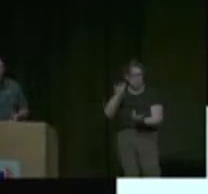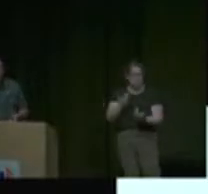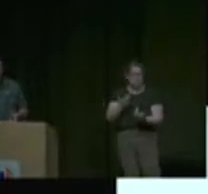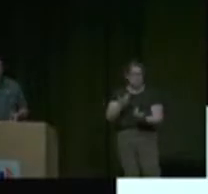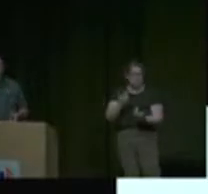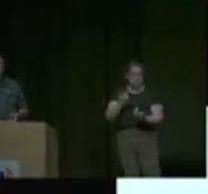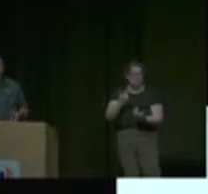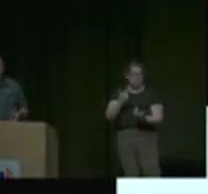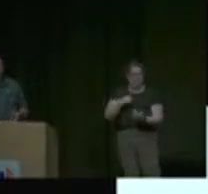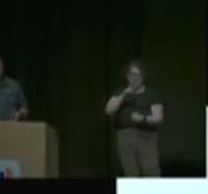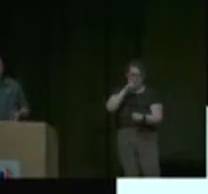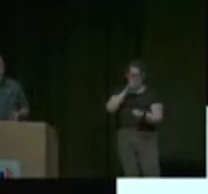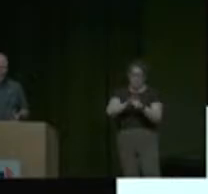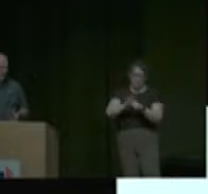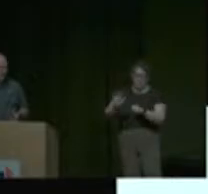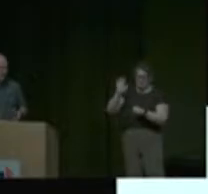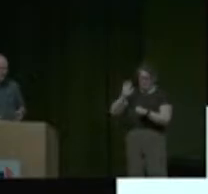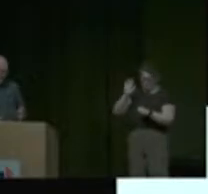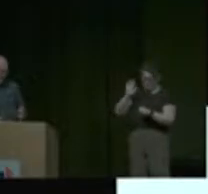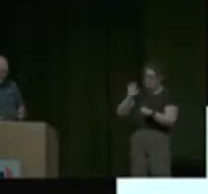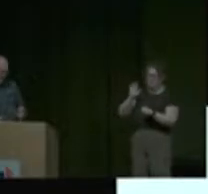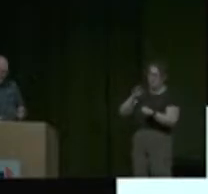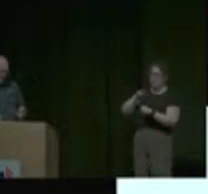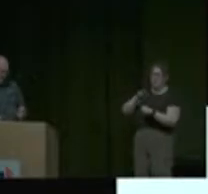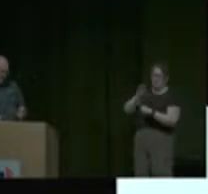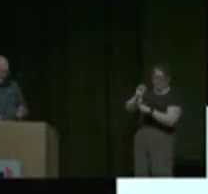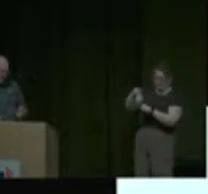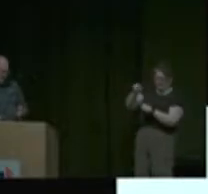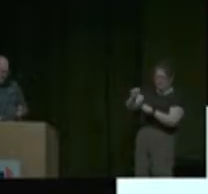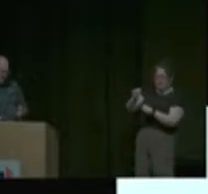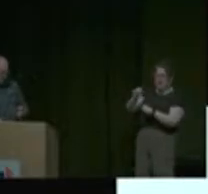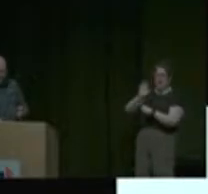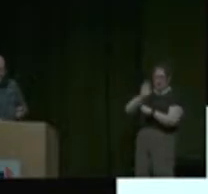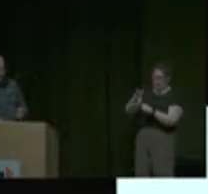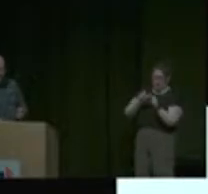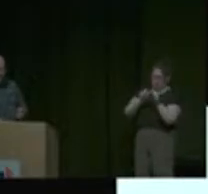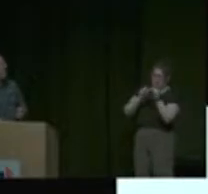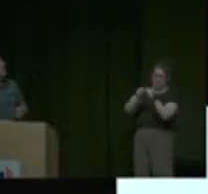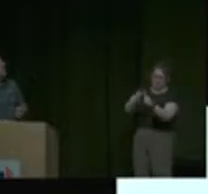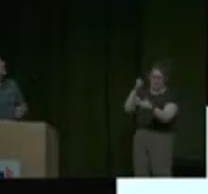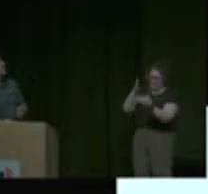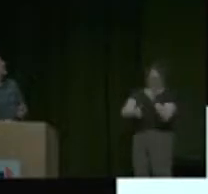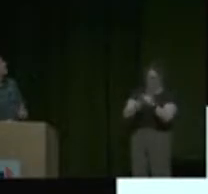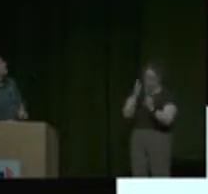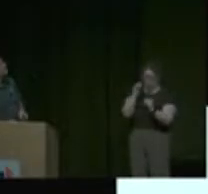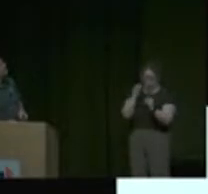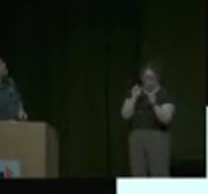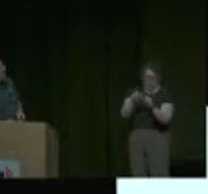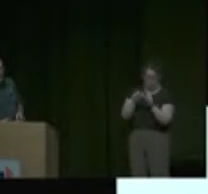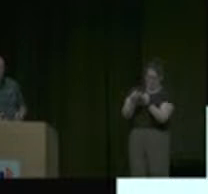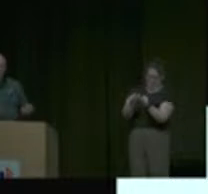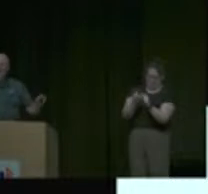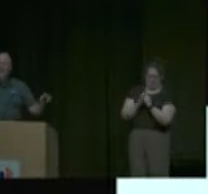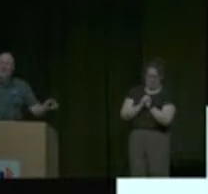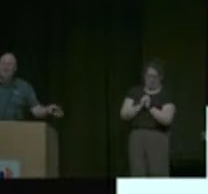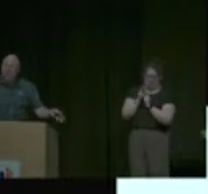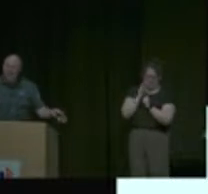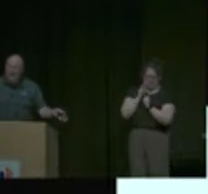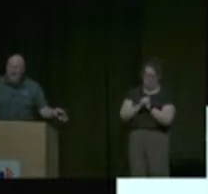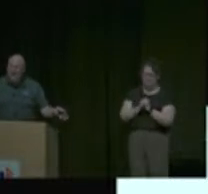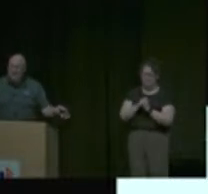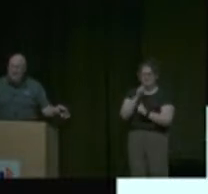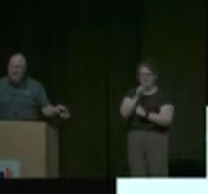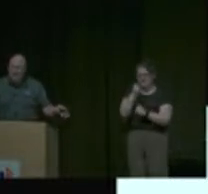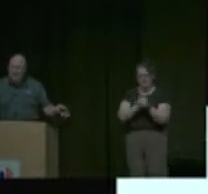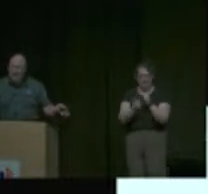promised a long time ago to US EPA I would see this one out. So I hope I can make it. Not everyone's always